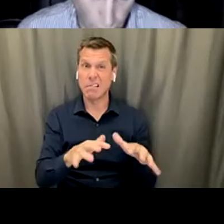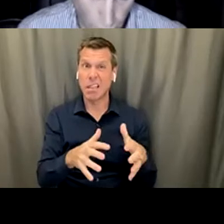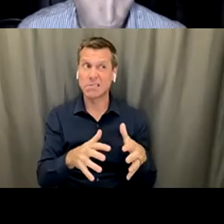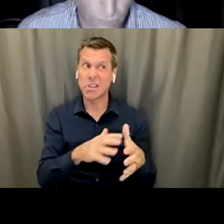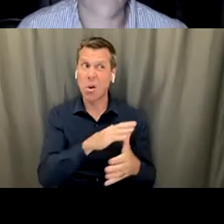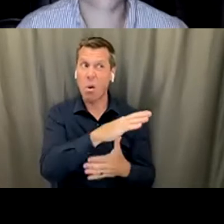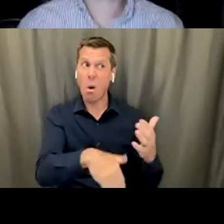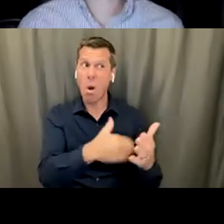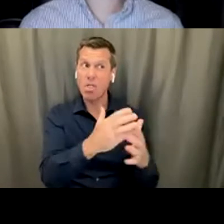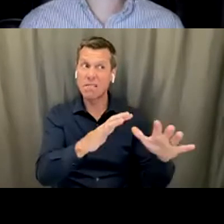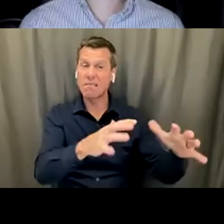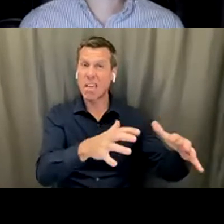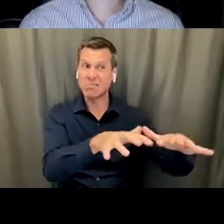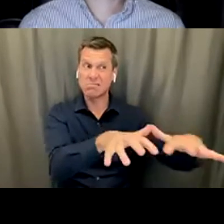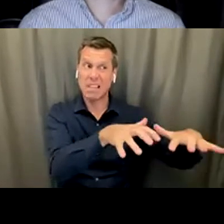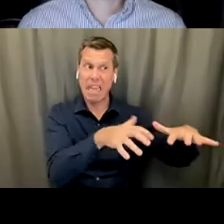to quarantine?